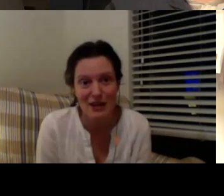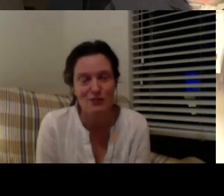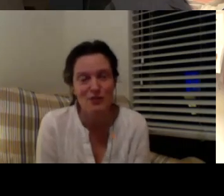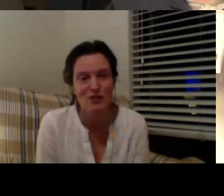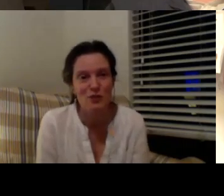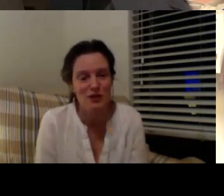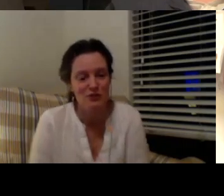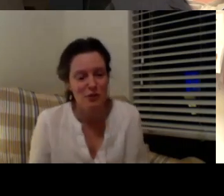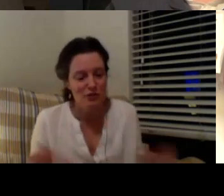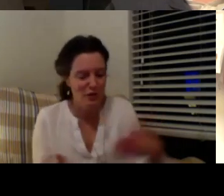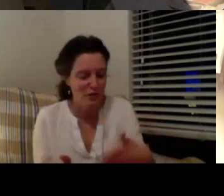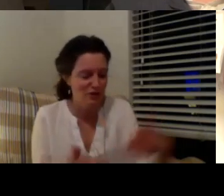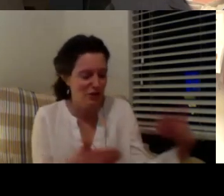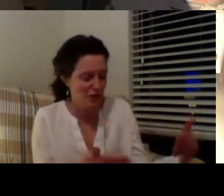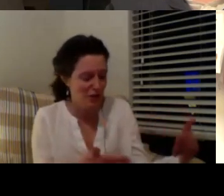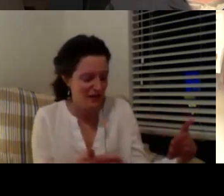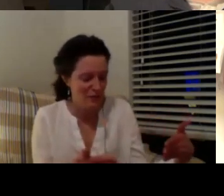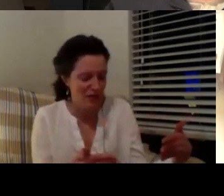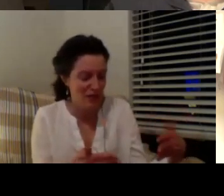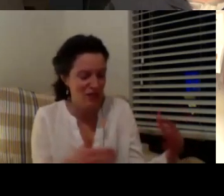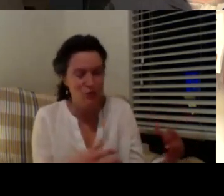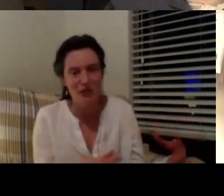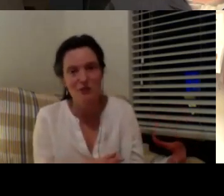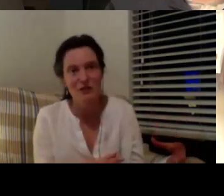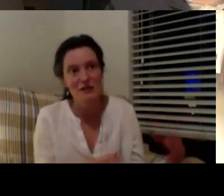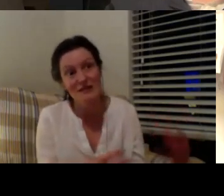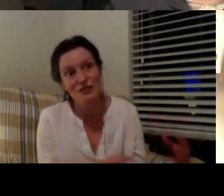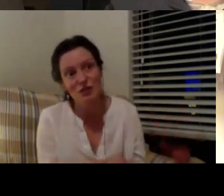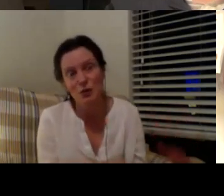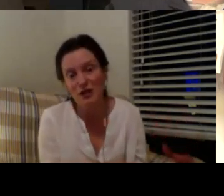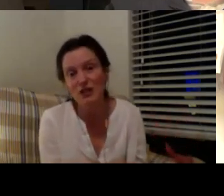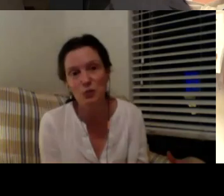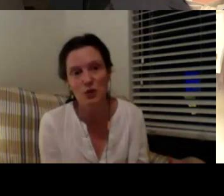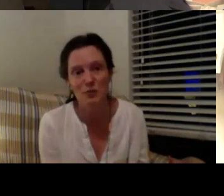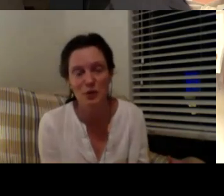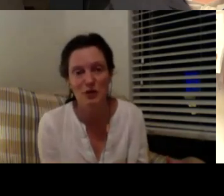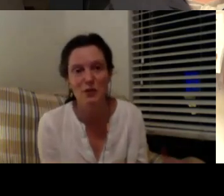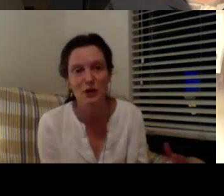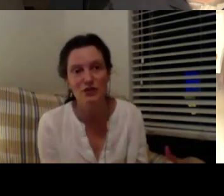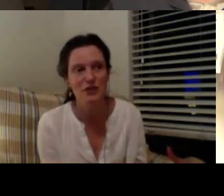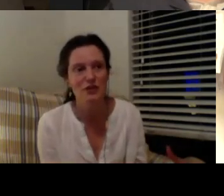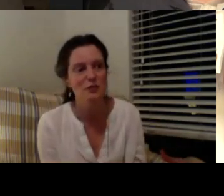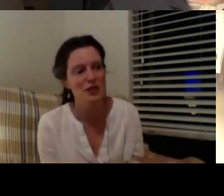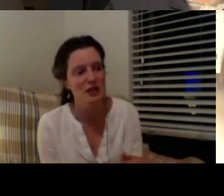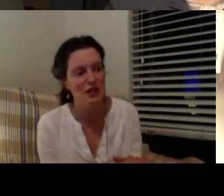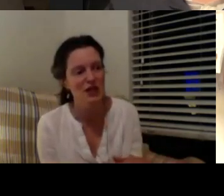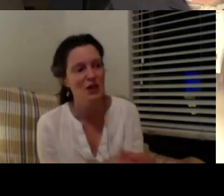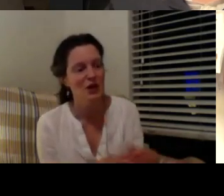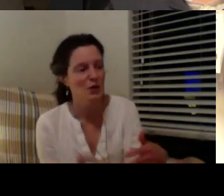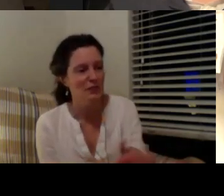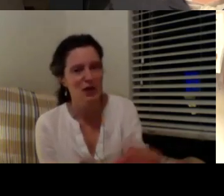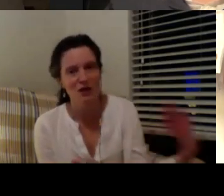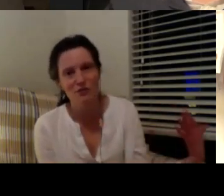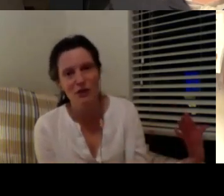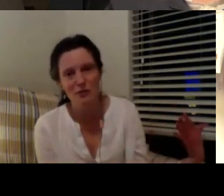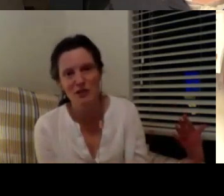And those of us who have been marginalized because we insist on or need to work remotely, partially or completely, or